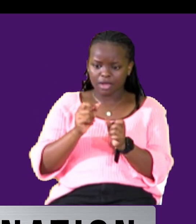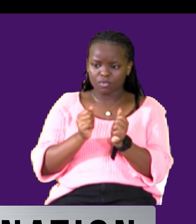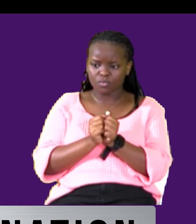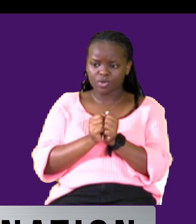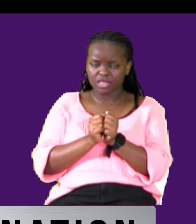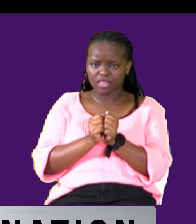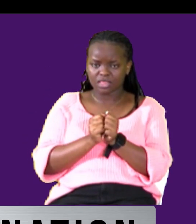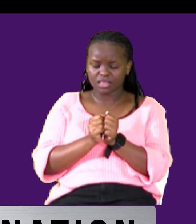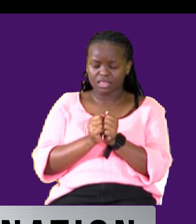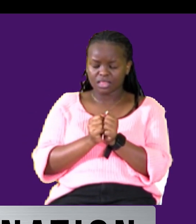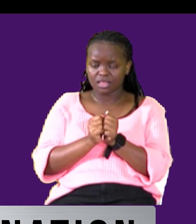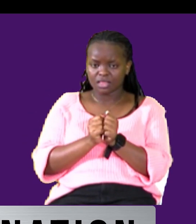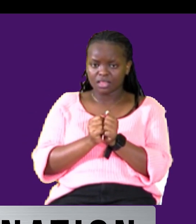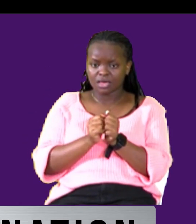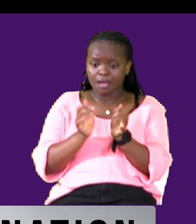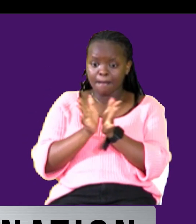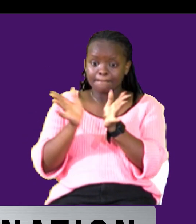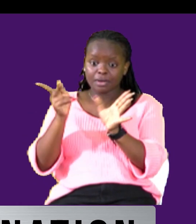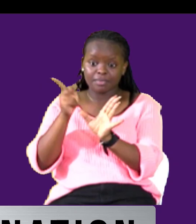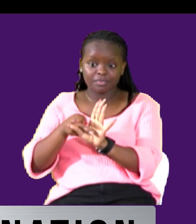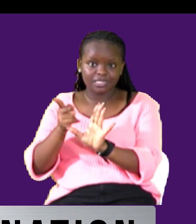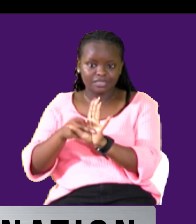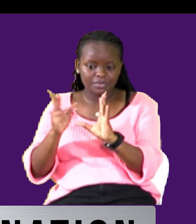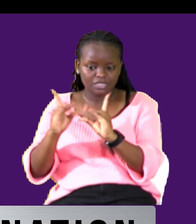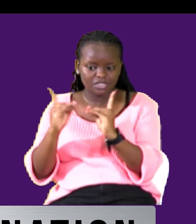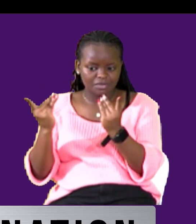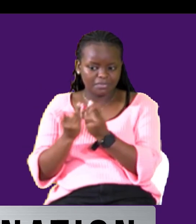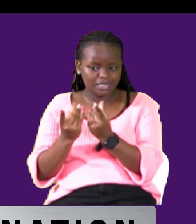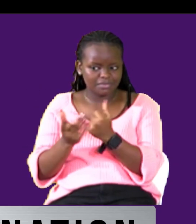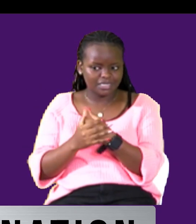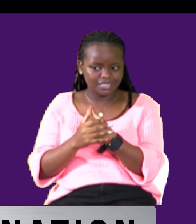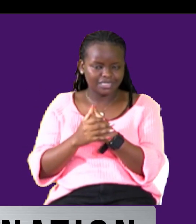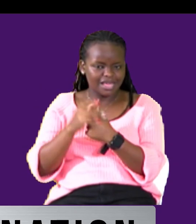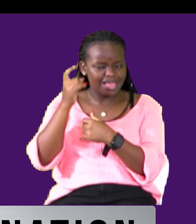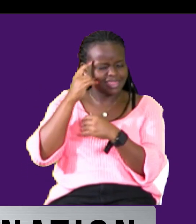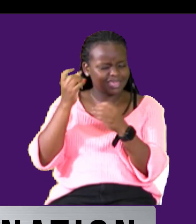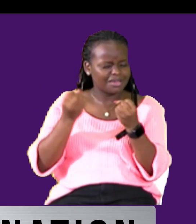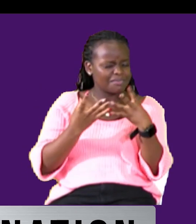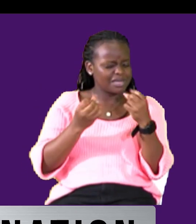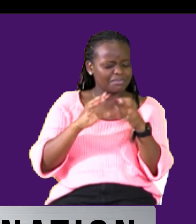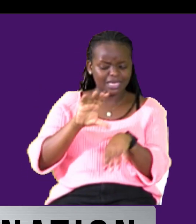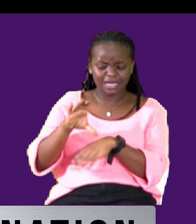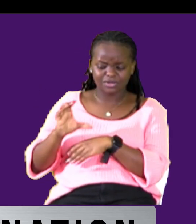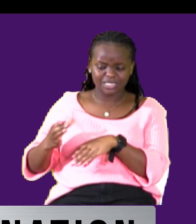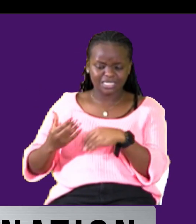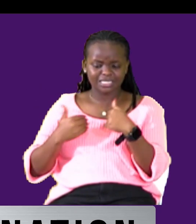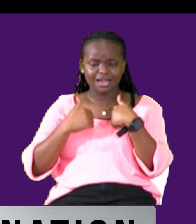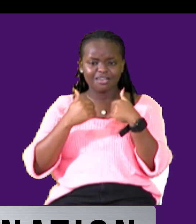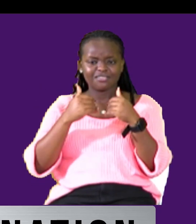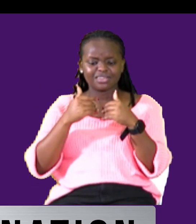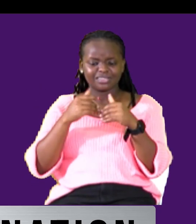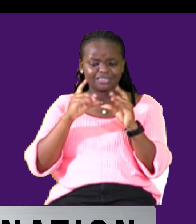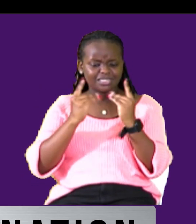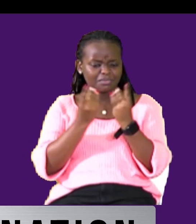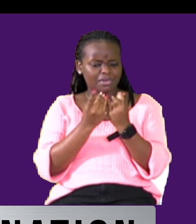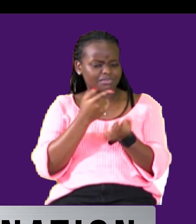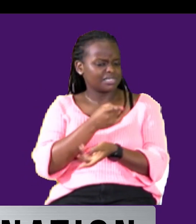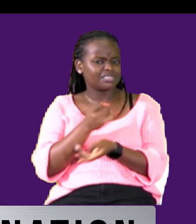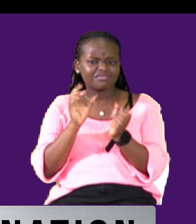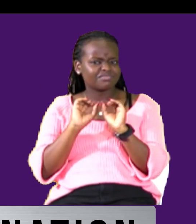You know, the public participation department. I think not so many counties have such a department. Am I